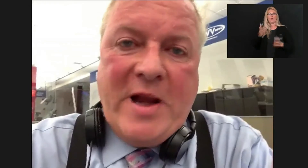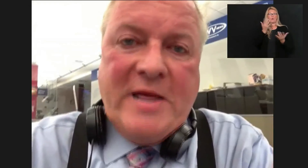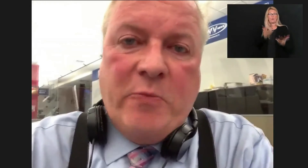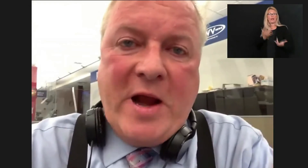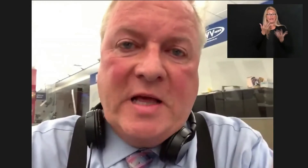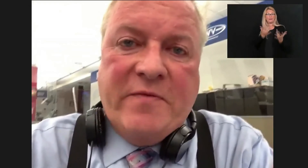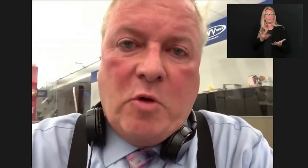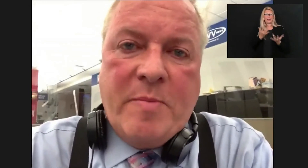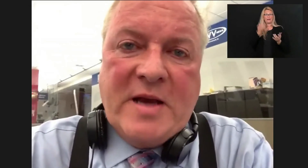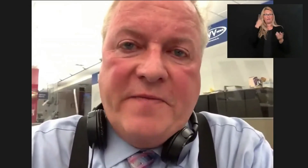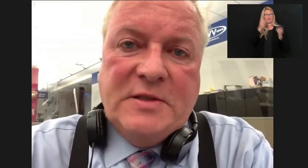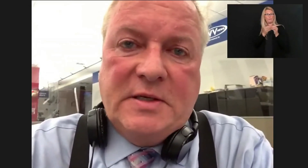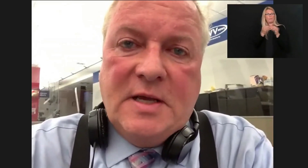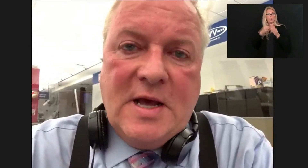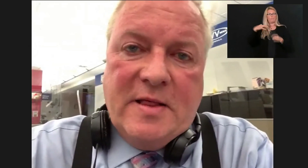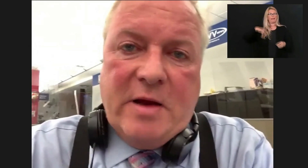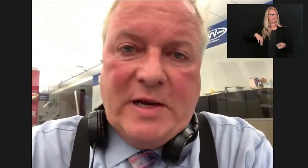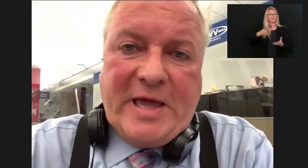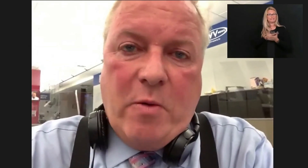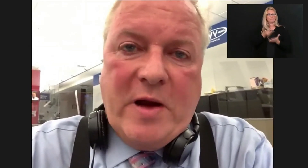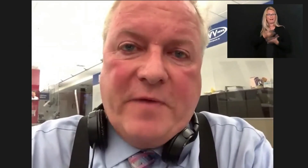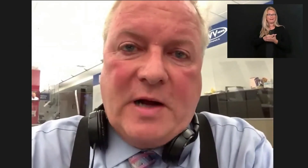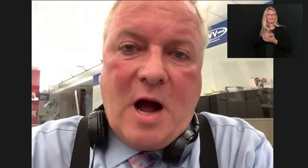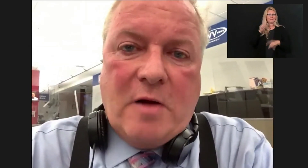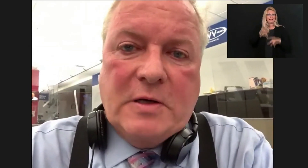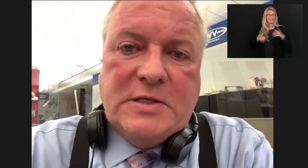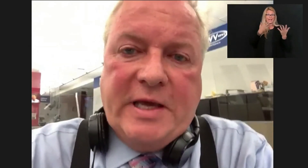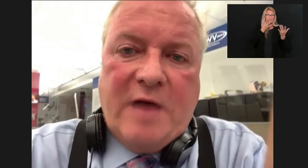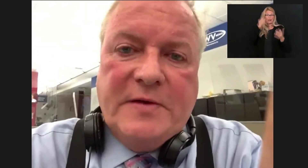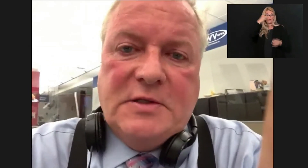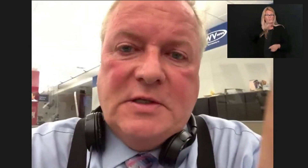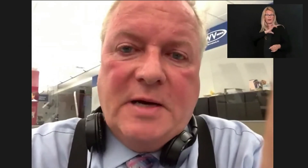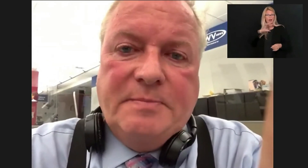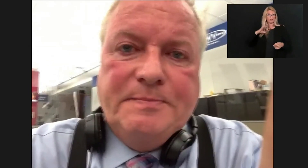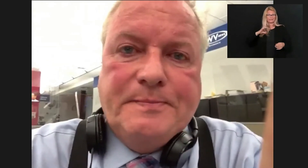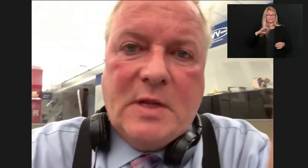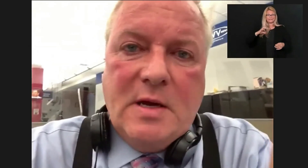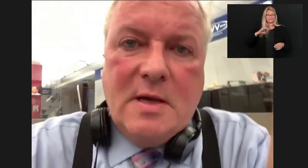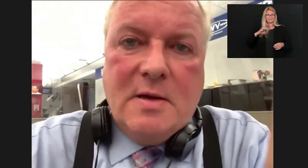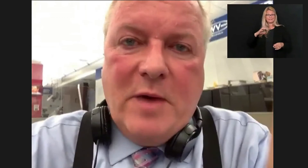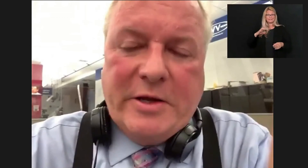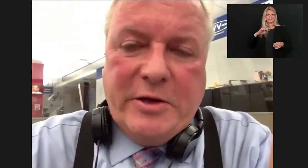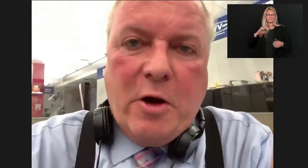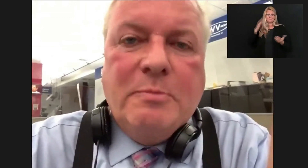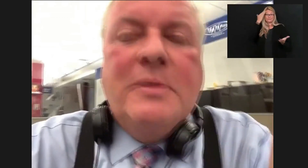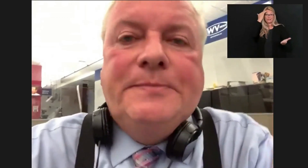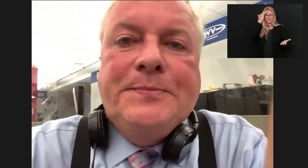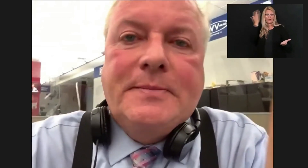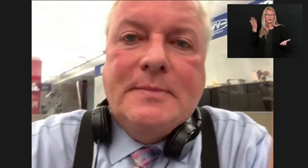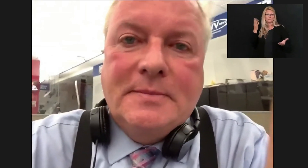and waiting and waiting for more benefits, and they really can't wait for Congress to get off its,